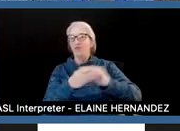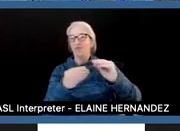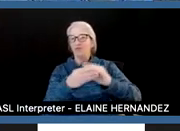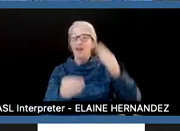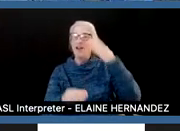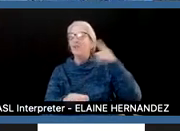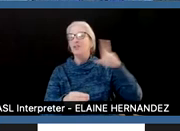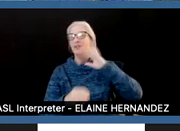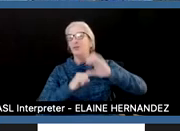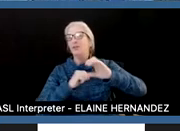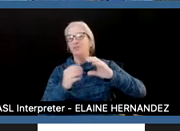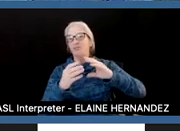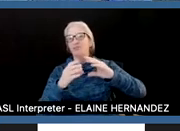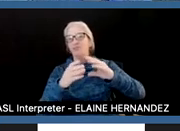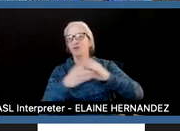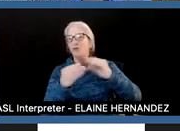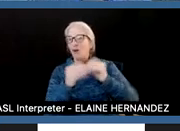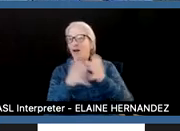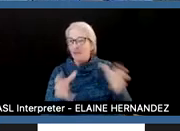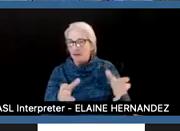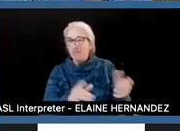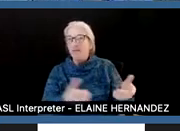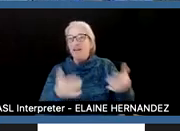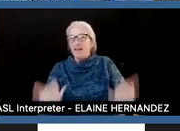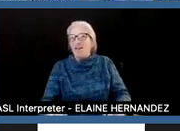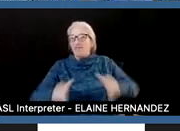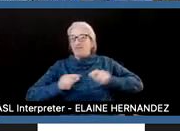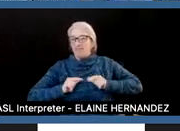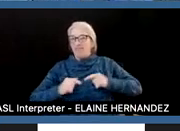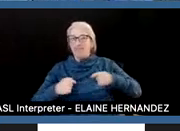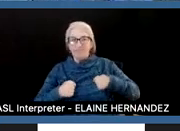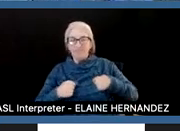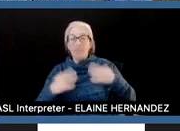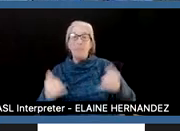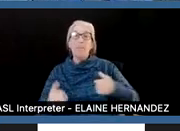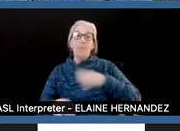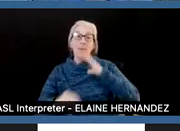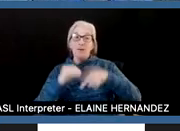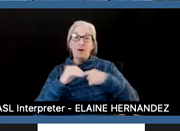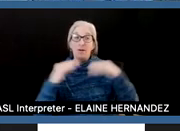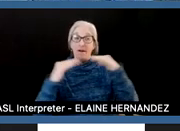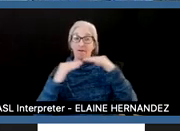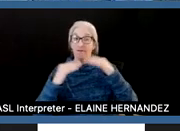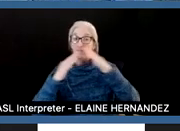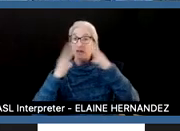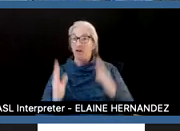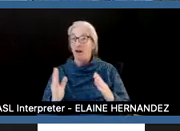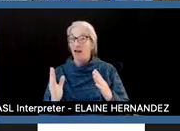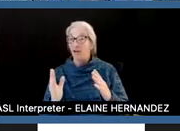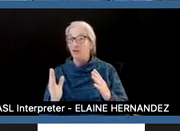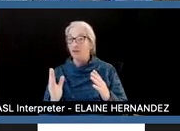little bit. So I'm going to cover fair housing issues that